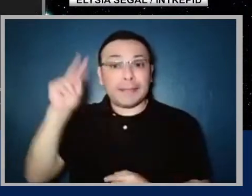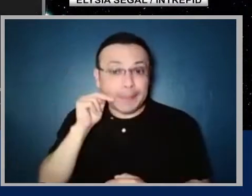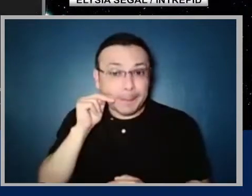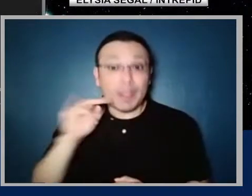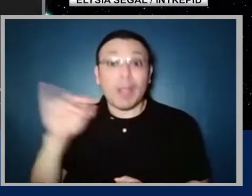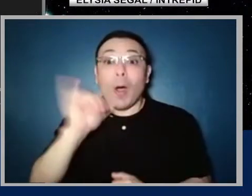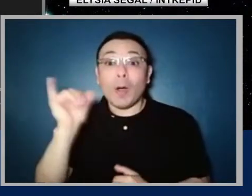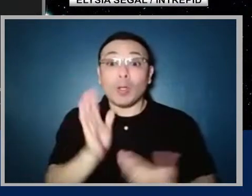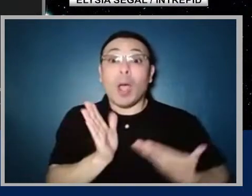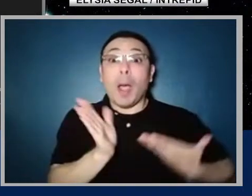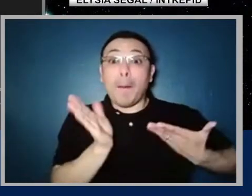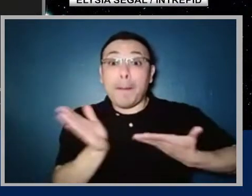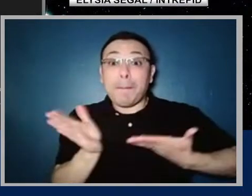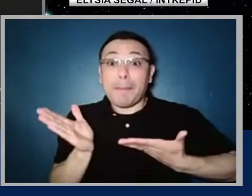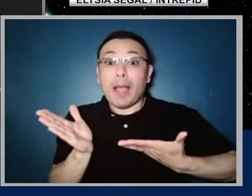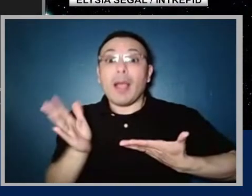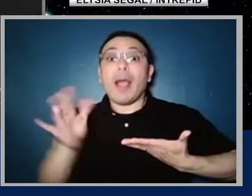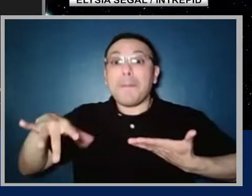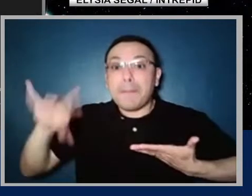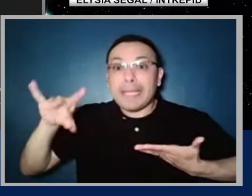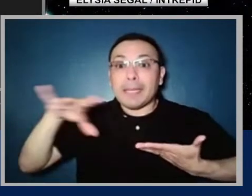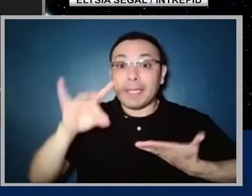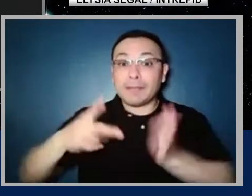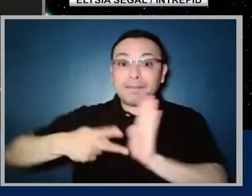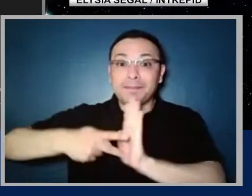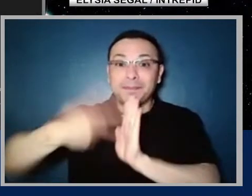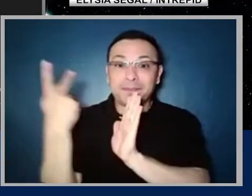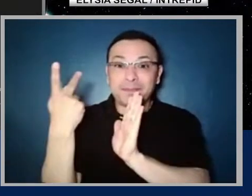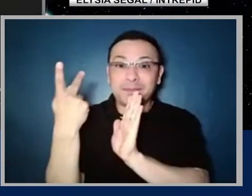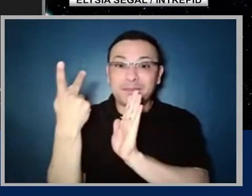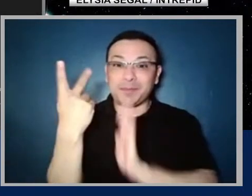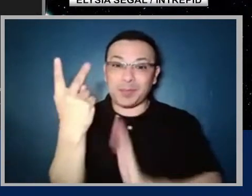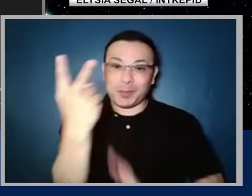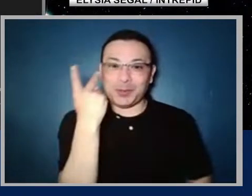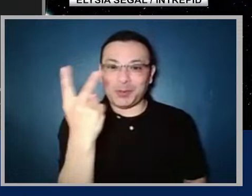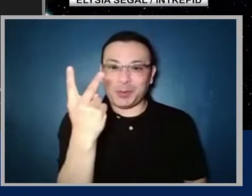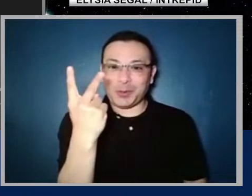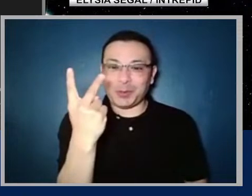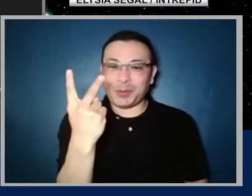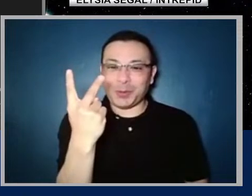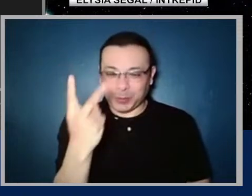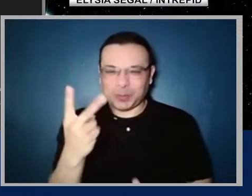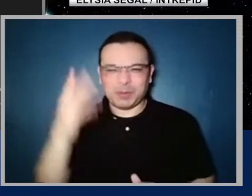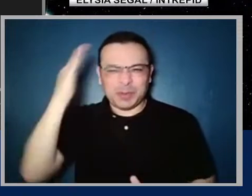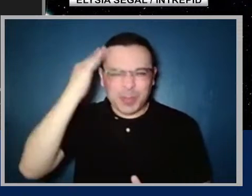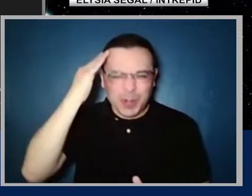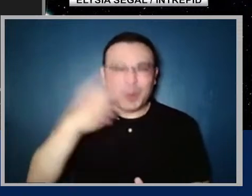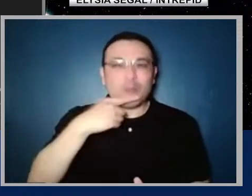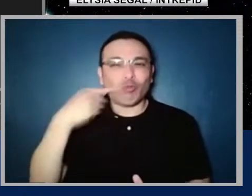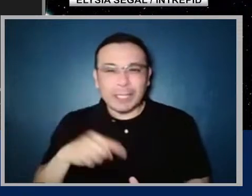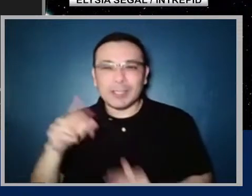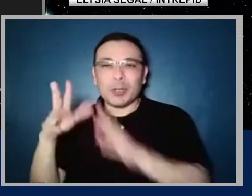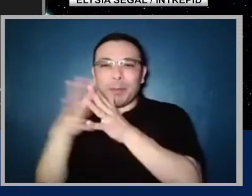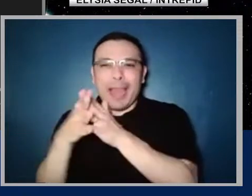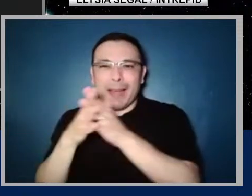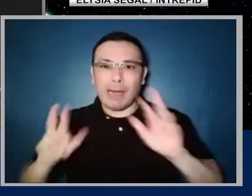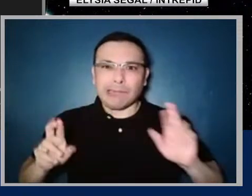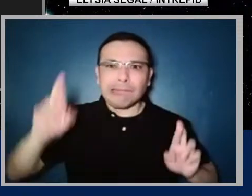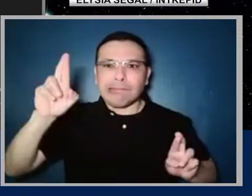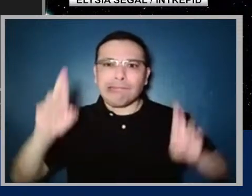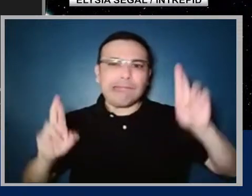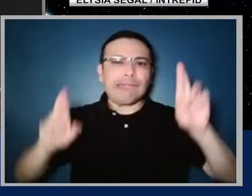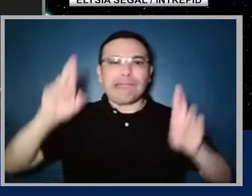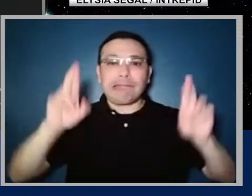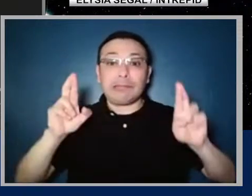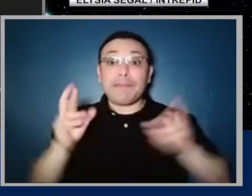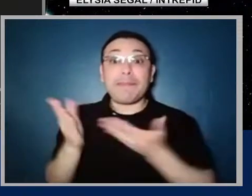during the space race. So what a perfect topic for us to be covering today. In this picture, actually, you can see the recovery from the